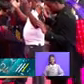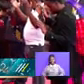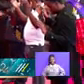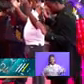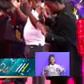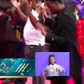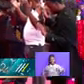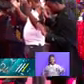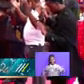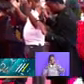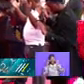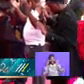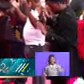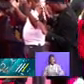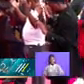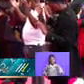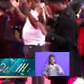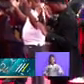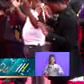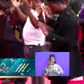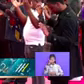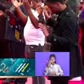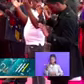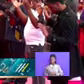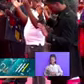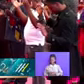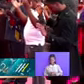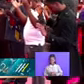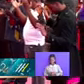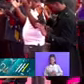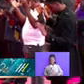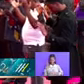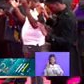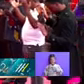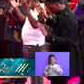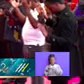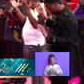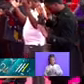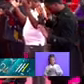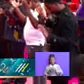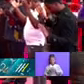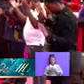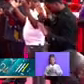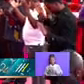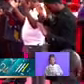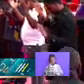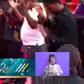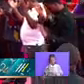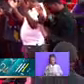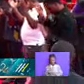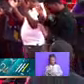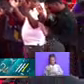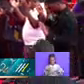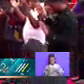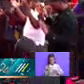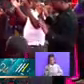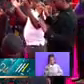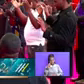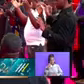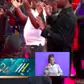my life now because my name is Tony or